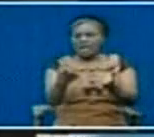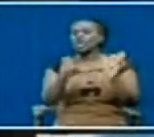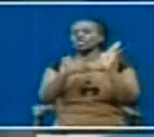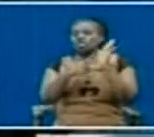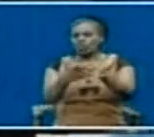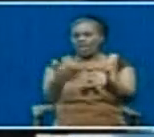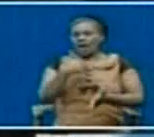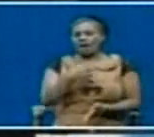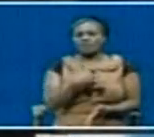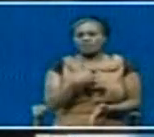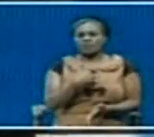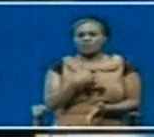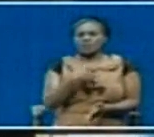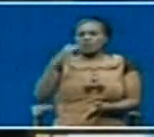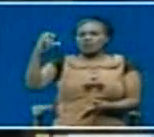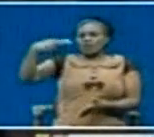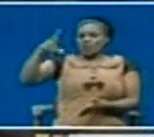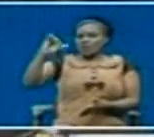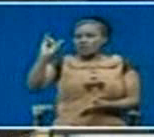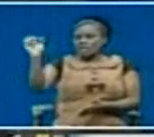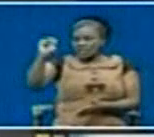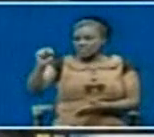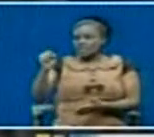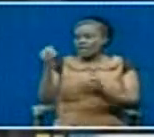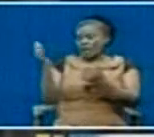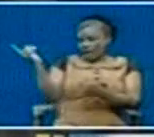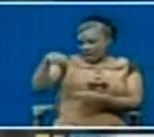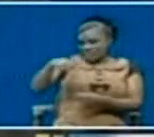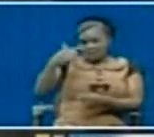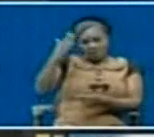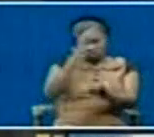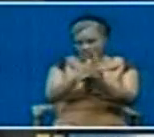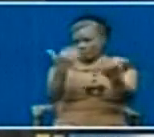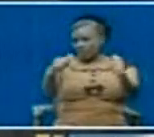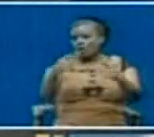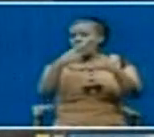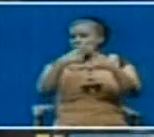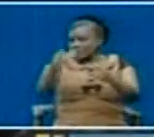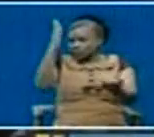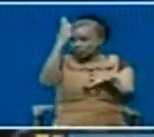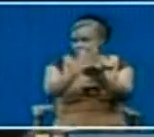show. Whether Chris will show up, we don't know. But I tell you what,